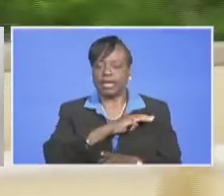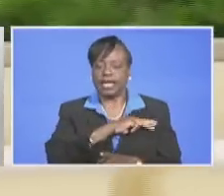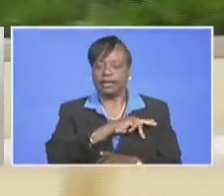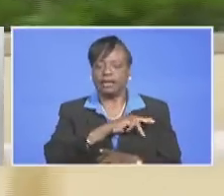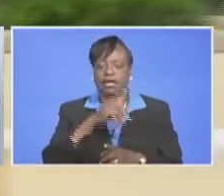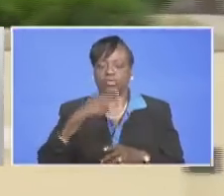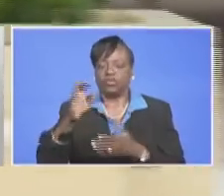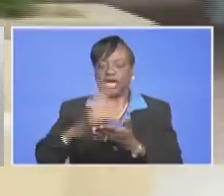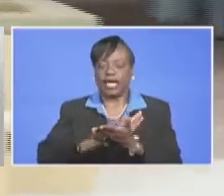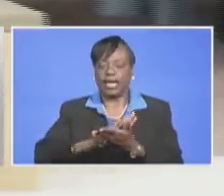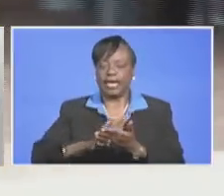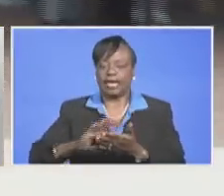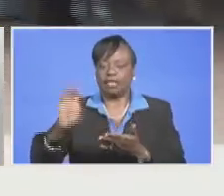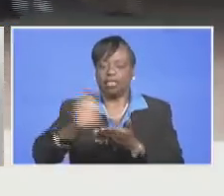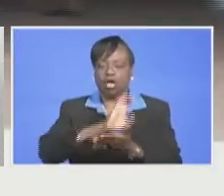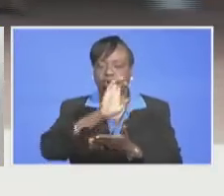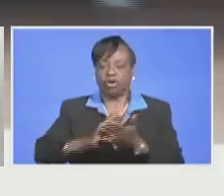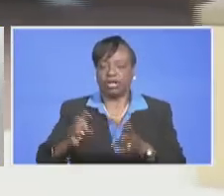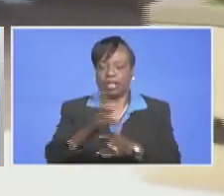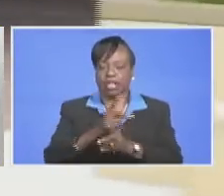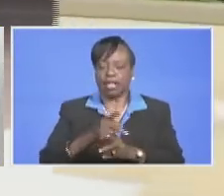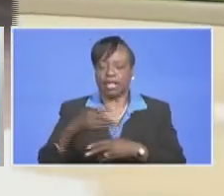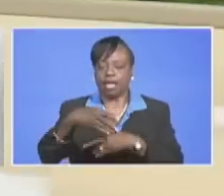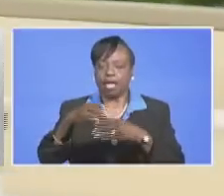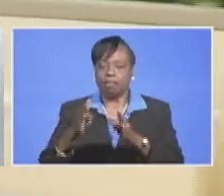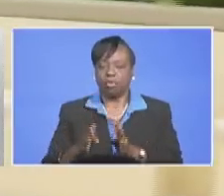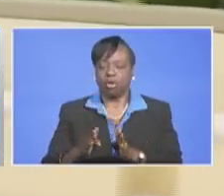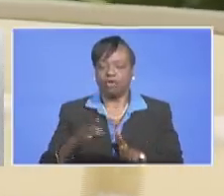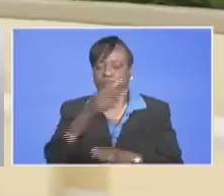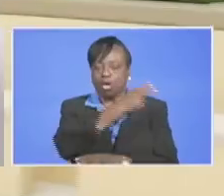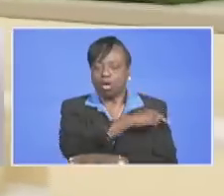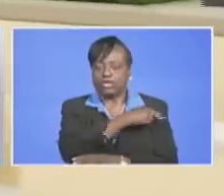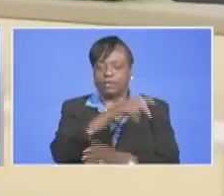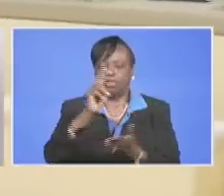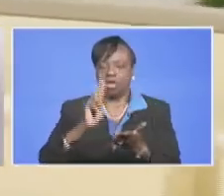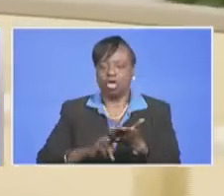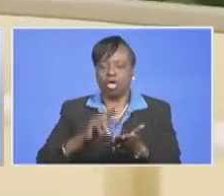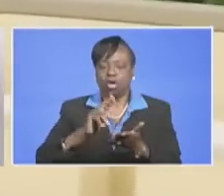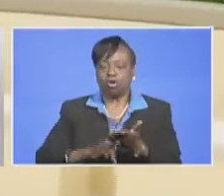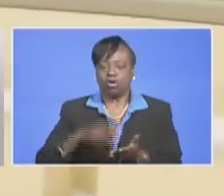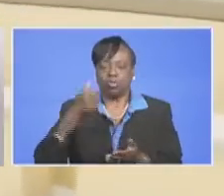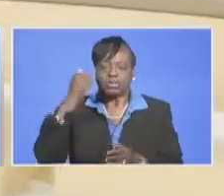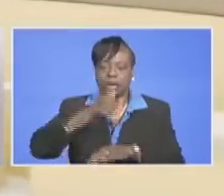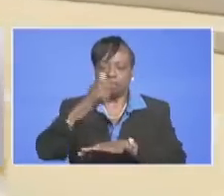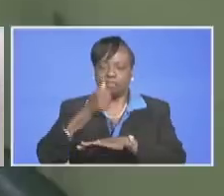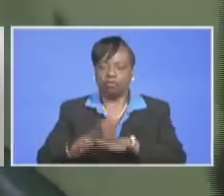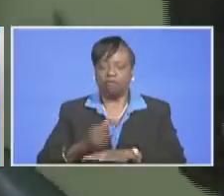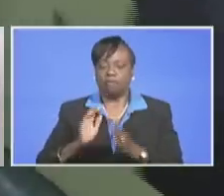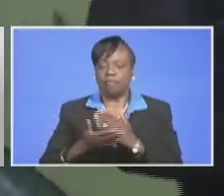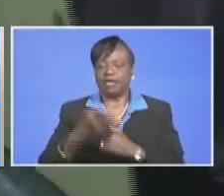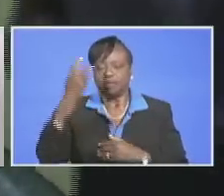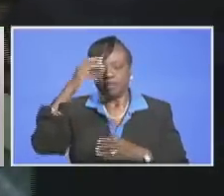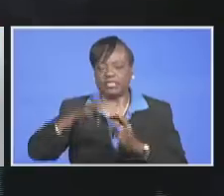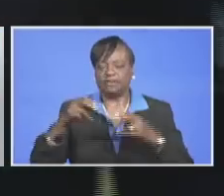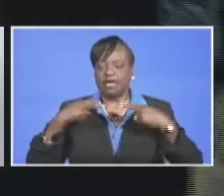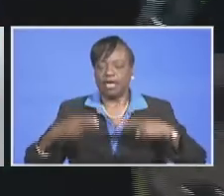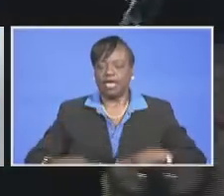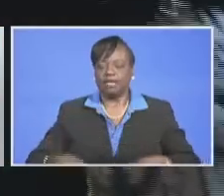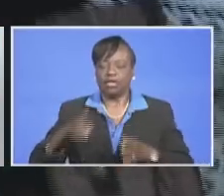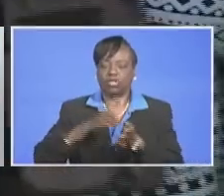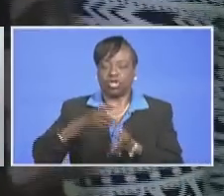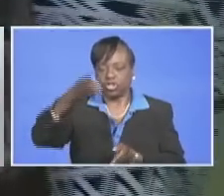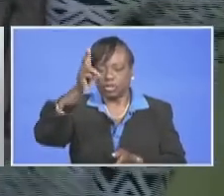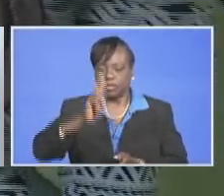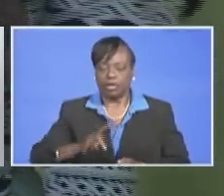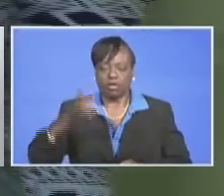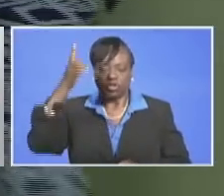services to the critical care block of the Princess Margaret Hospital, and that the contract was approved by the Minister of Health, Dr. the Honorable Dwayne Sands,